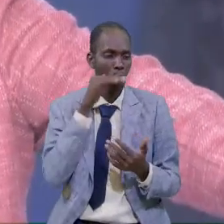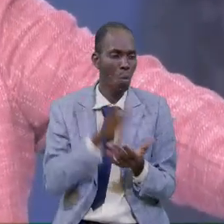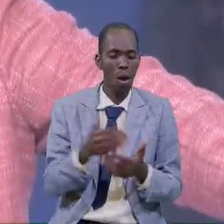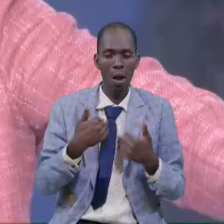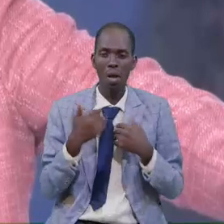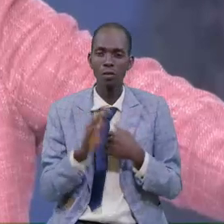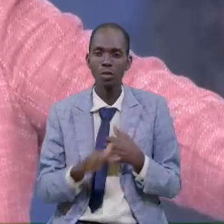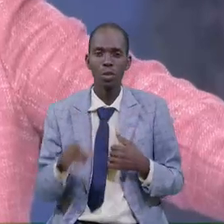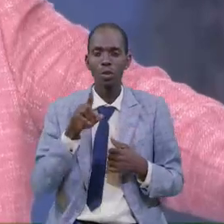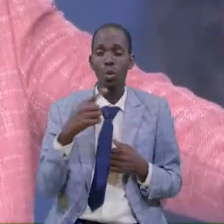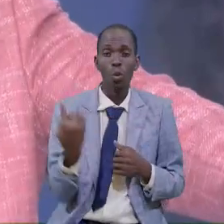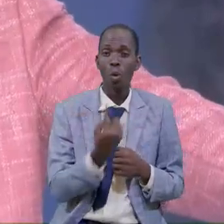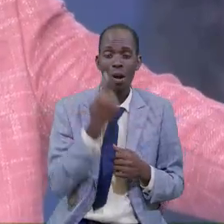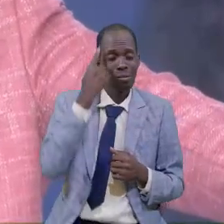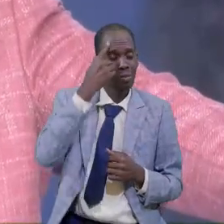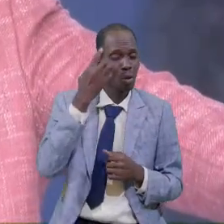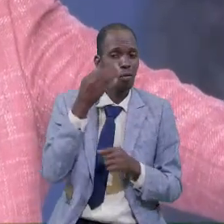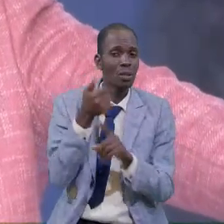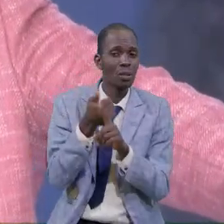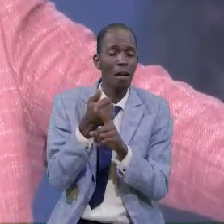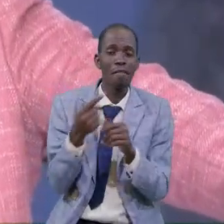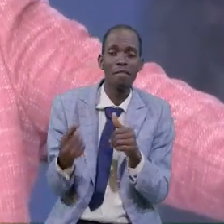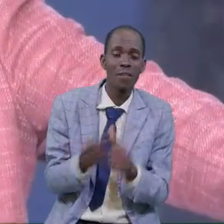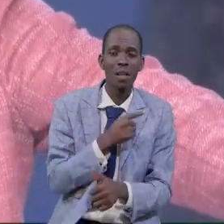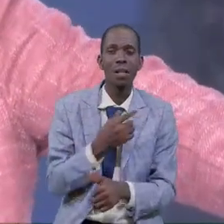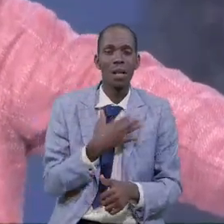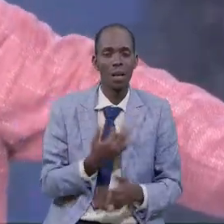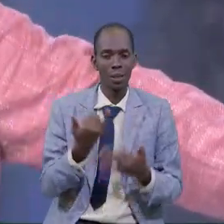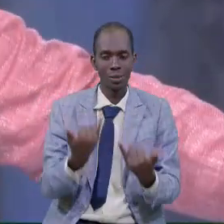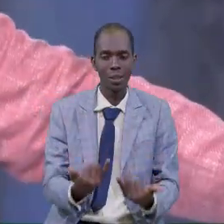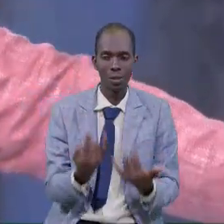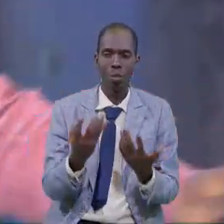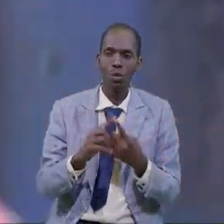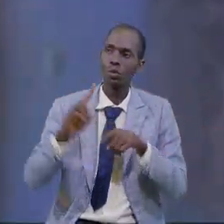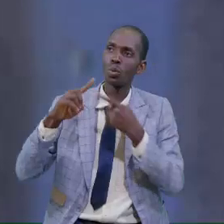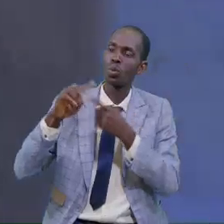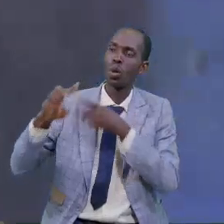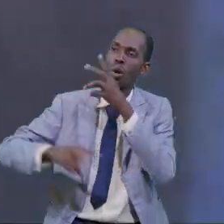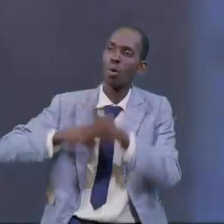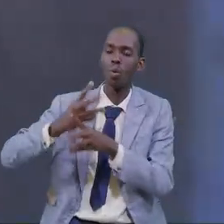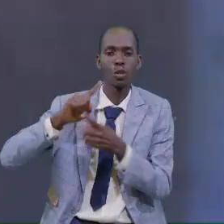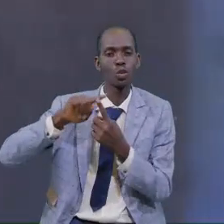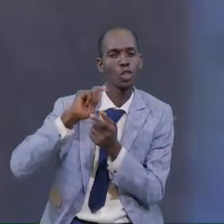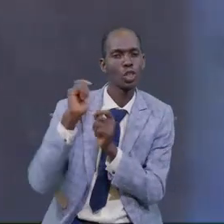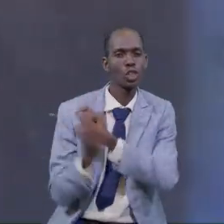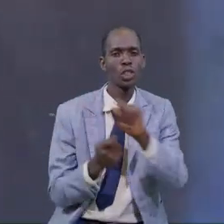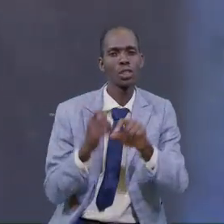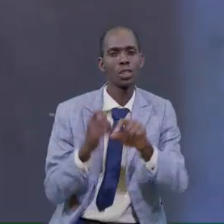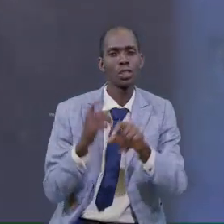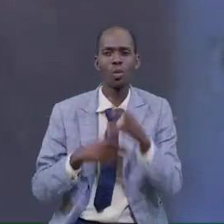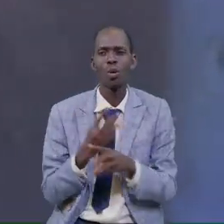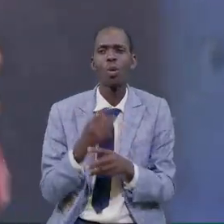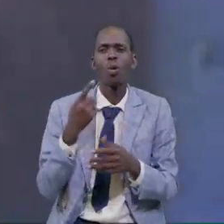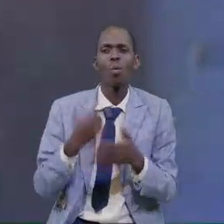yourself first, and you want to go to the world to go and change the world. What are you going to change the world